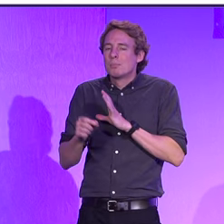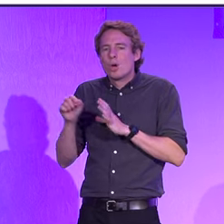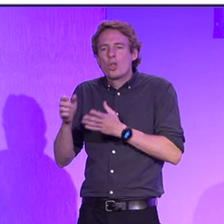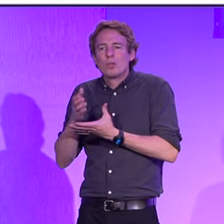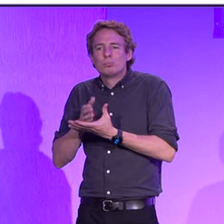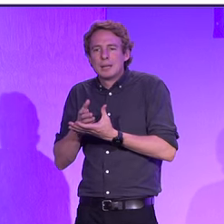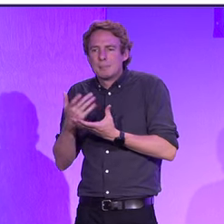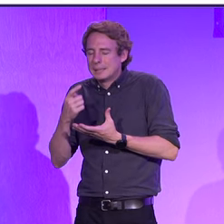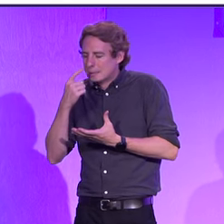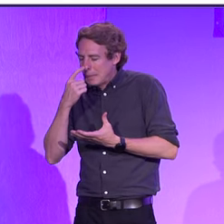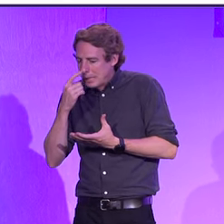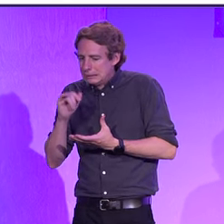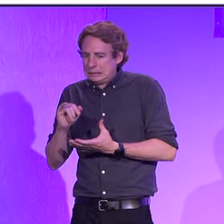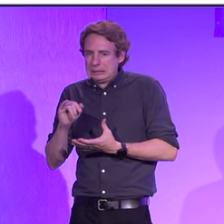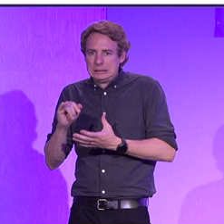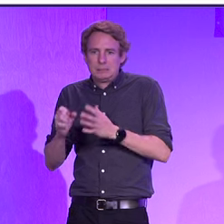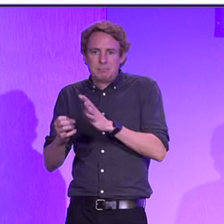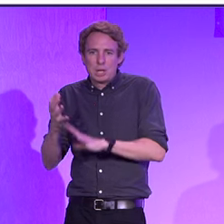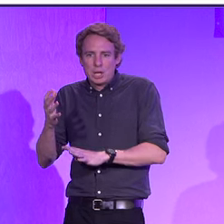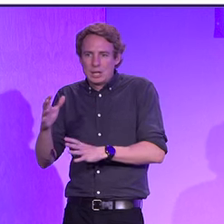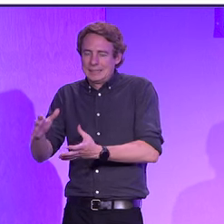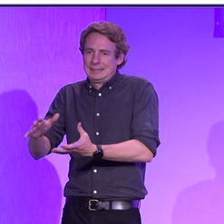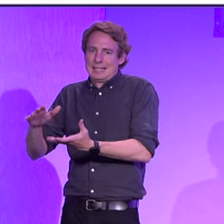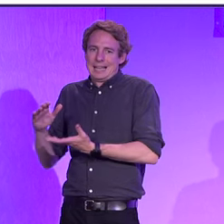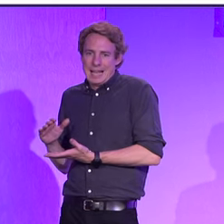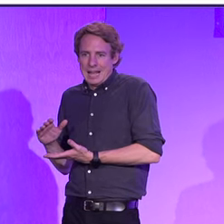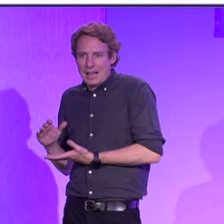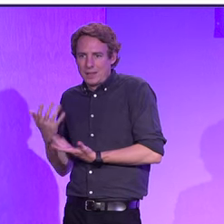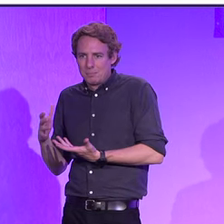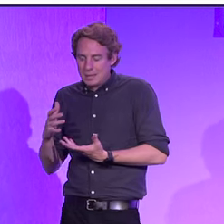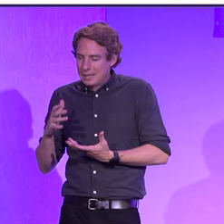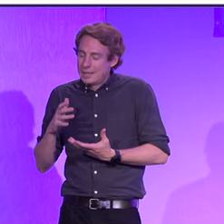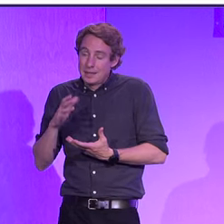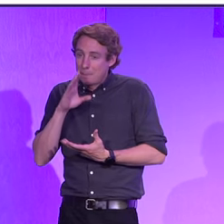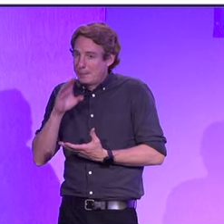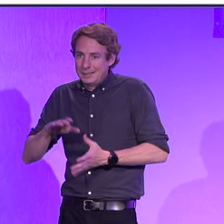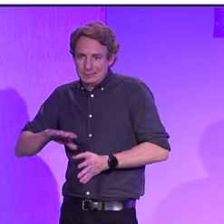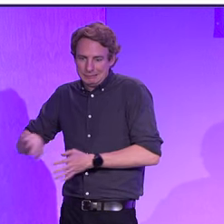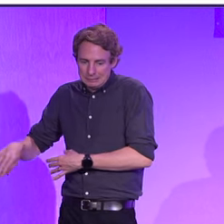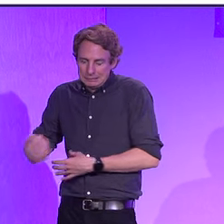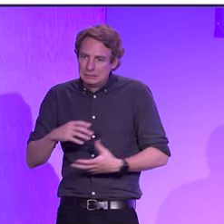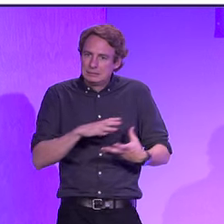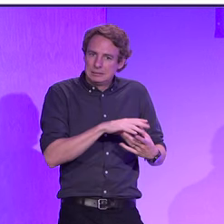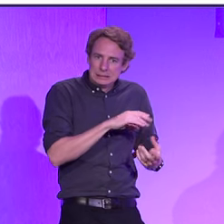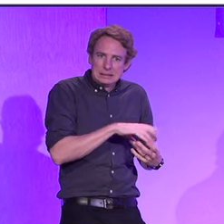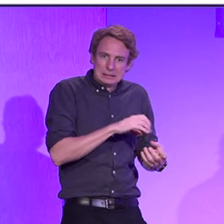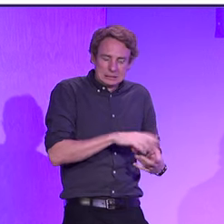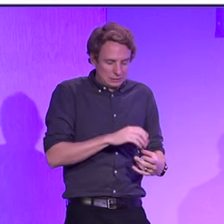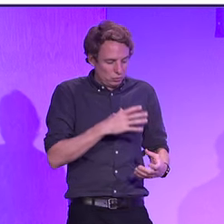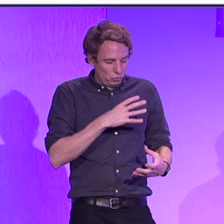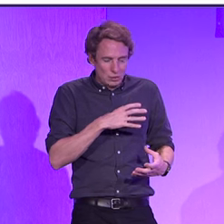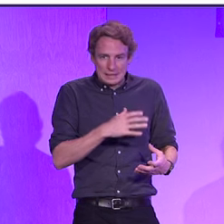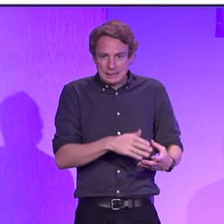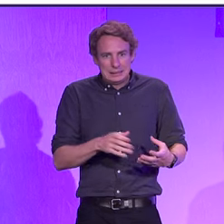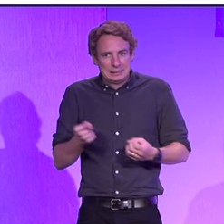burning, immediately removed the bread, and then immediately started to shape replacement loaves from the backup dough, and then we composted the